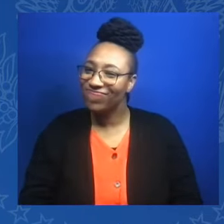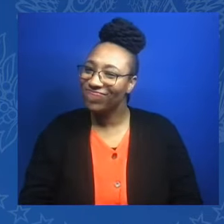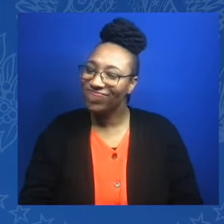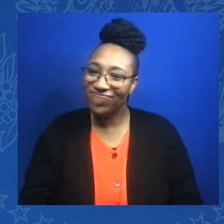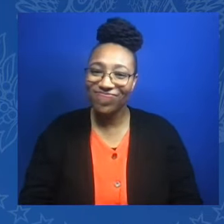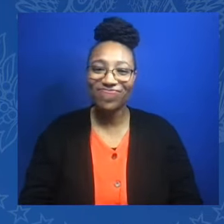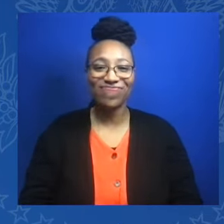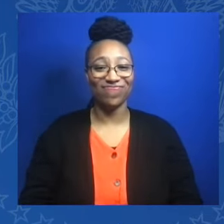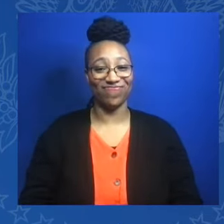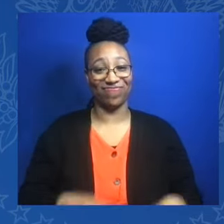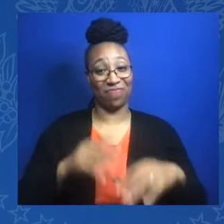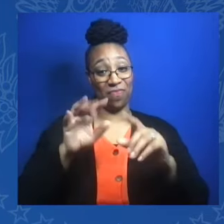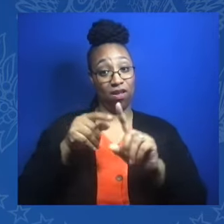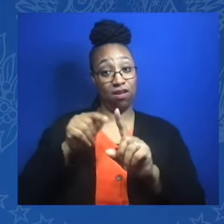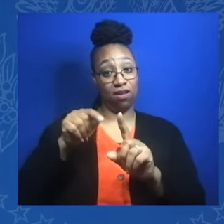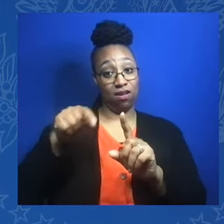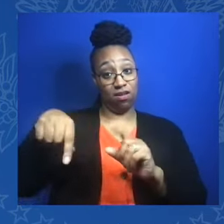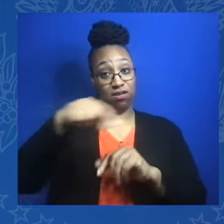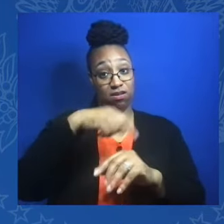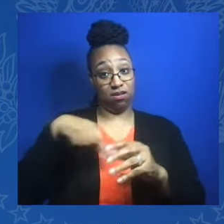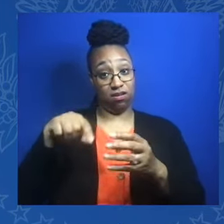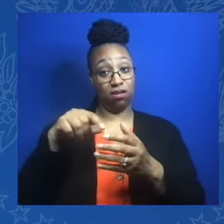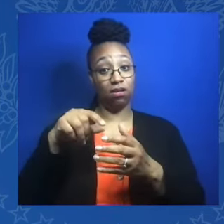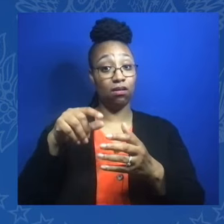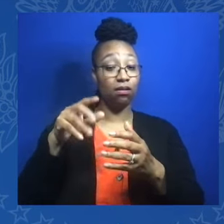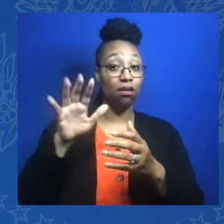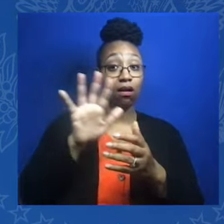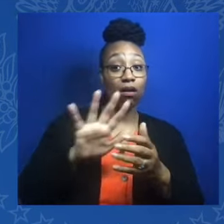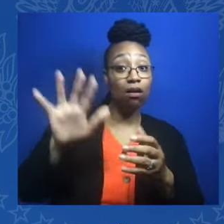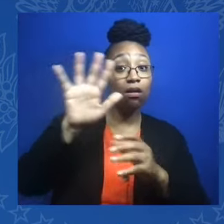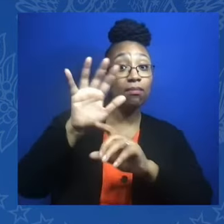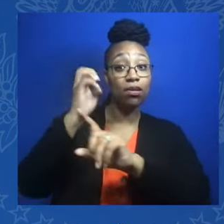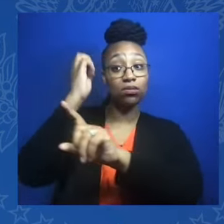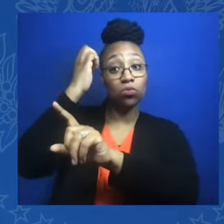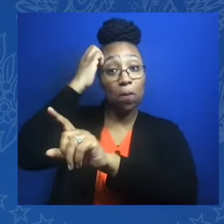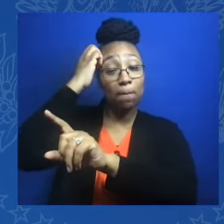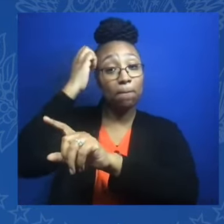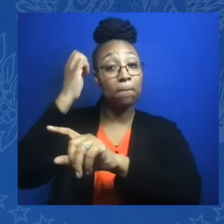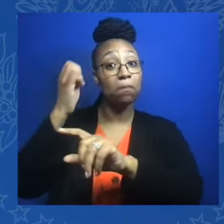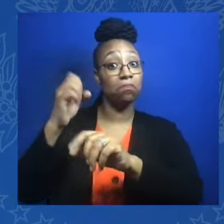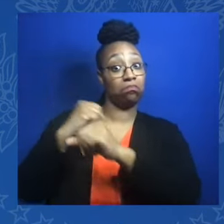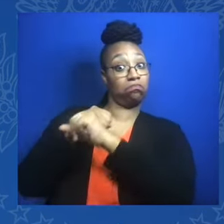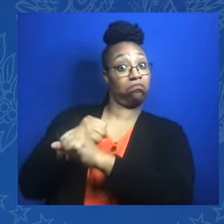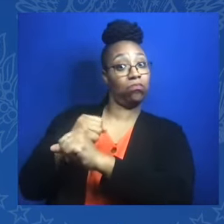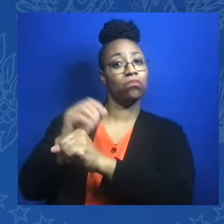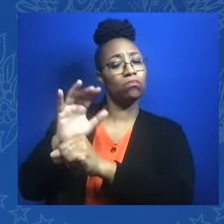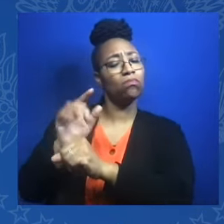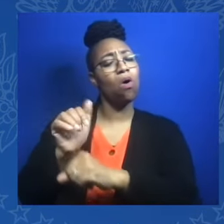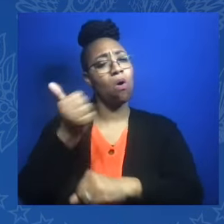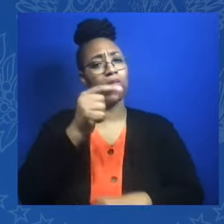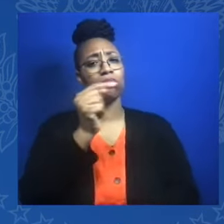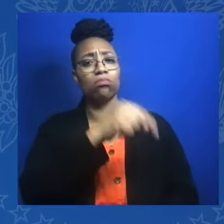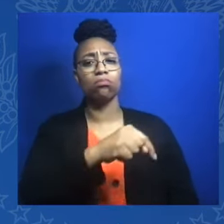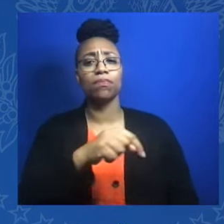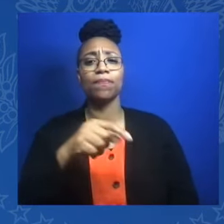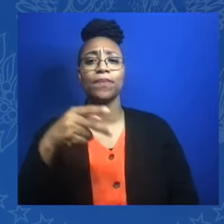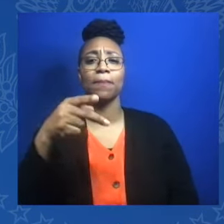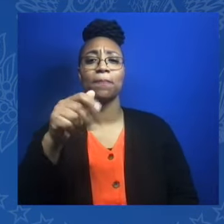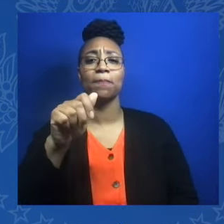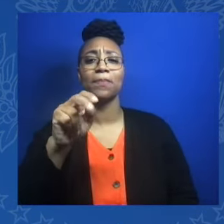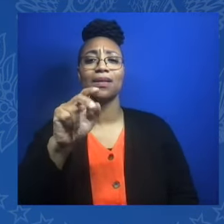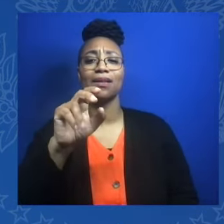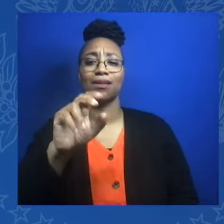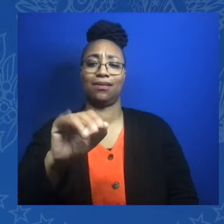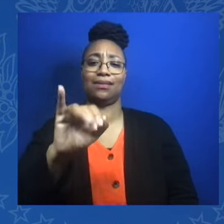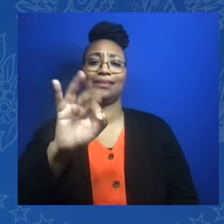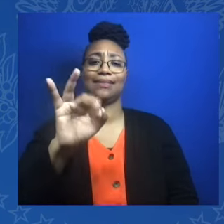well. Earlier this month, we held our first U.S.-Canadian Indo-Pacific dialogue to deepen our cooperation in